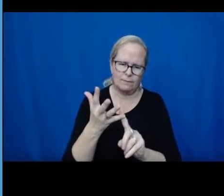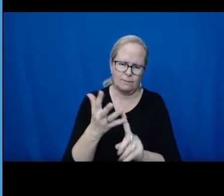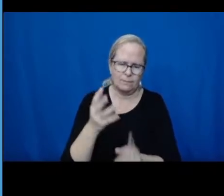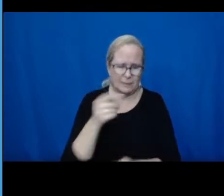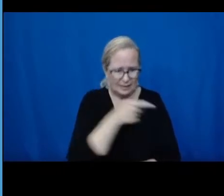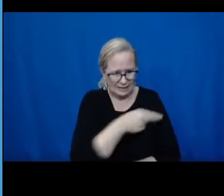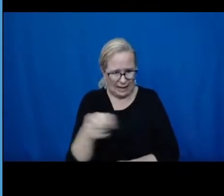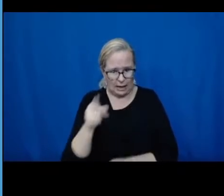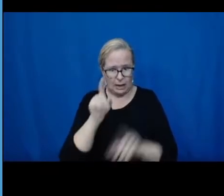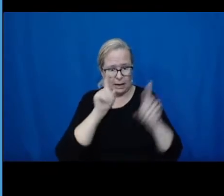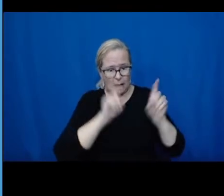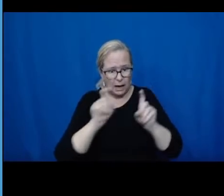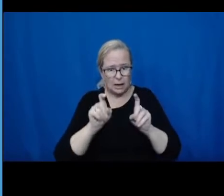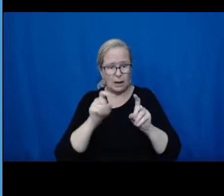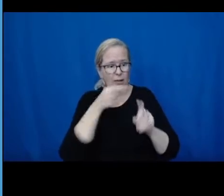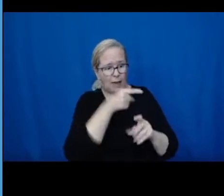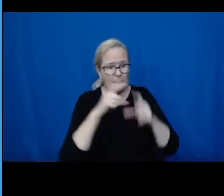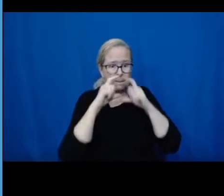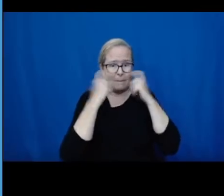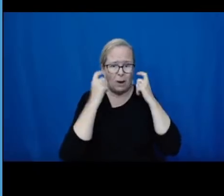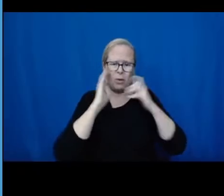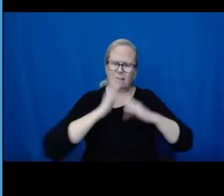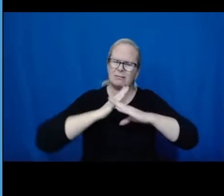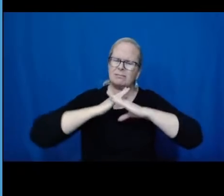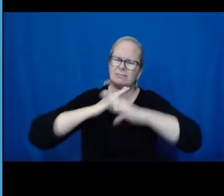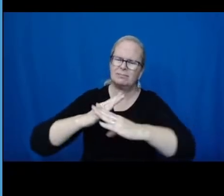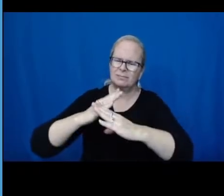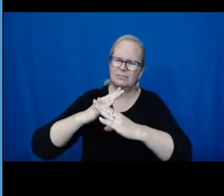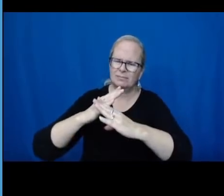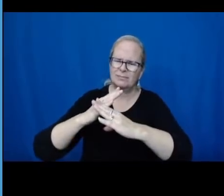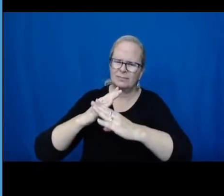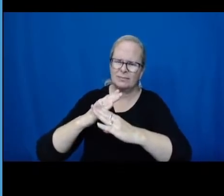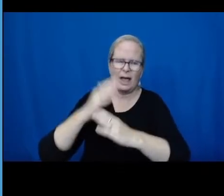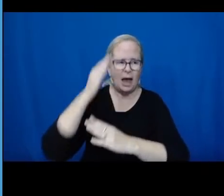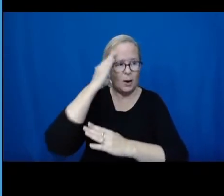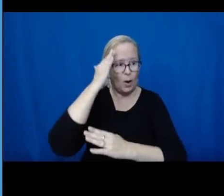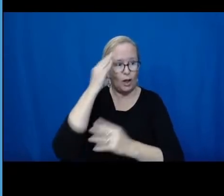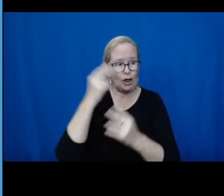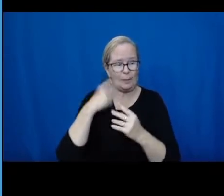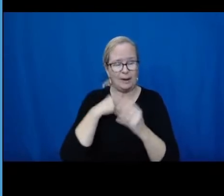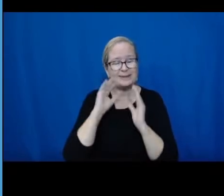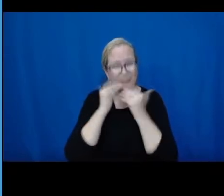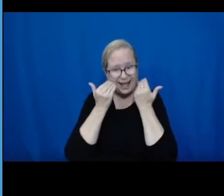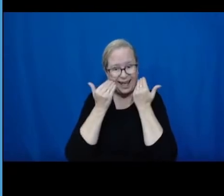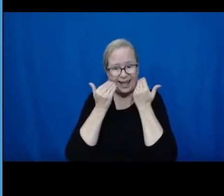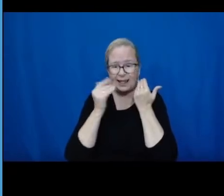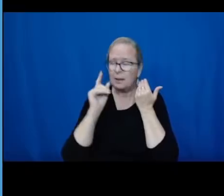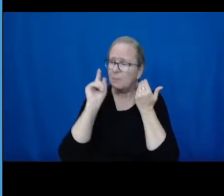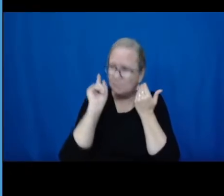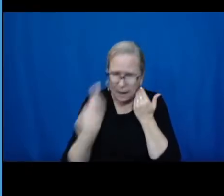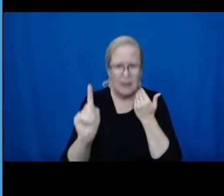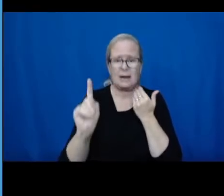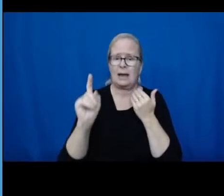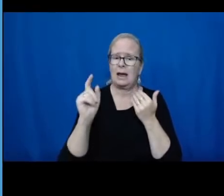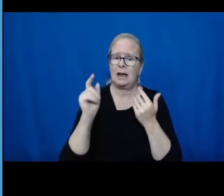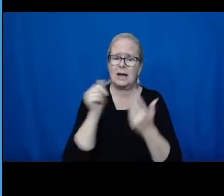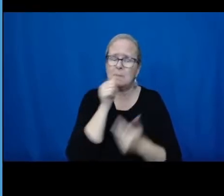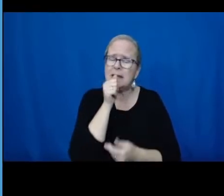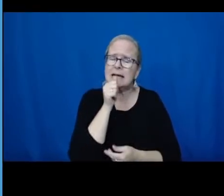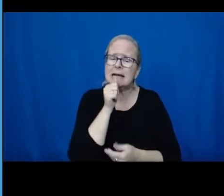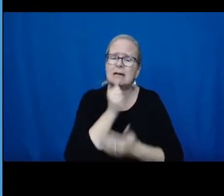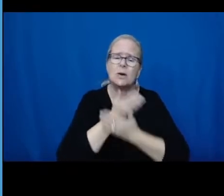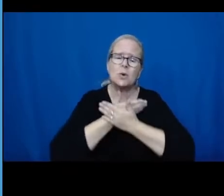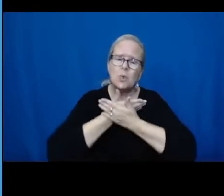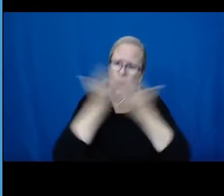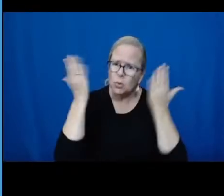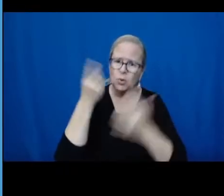for this changing. So I think also setting that table, if we can move that nationally, that's a big part of my days, is trying to